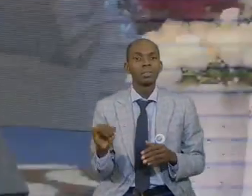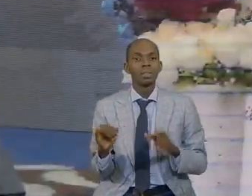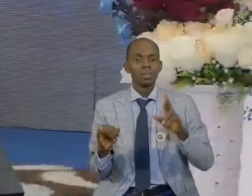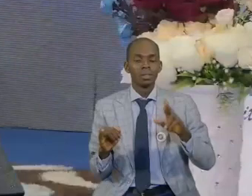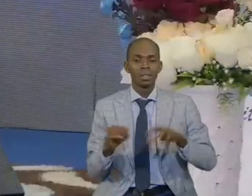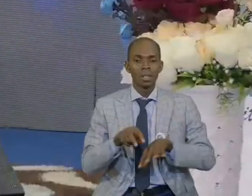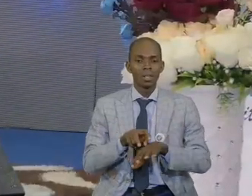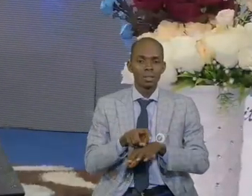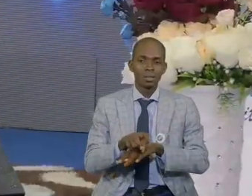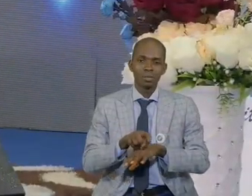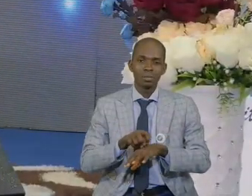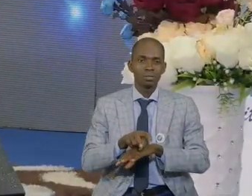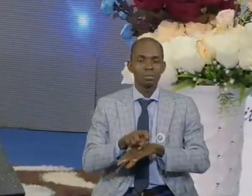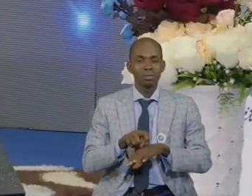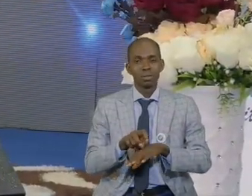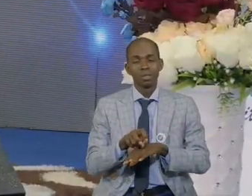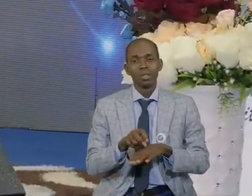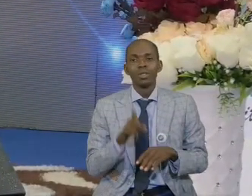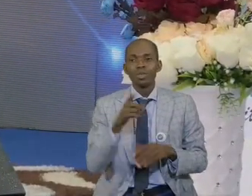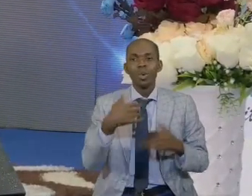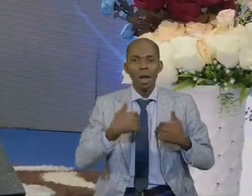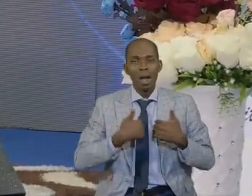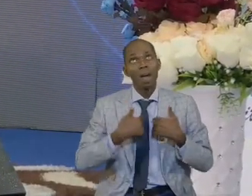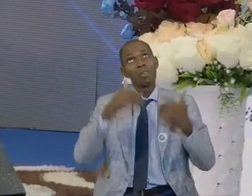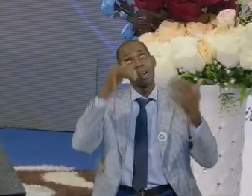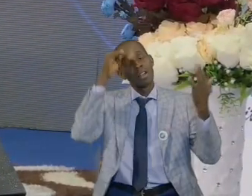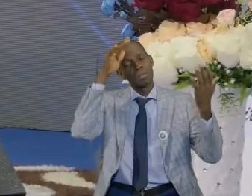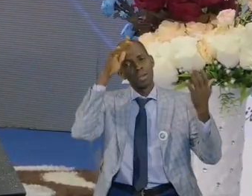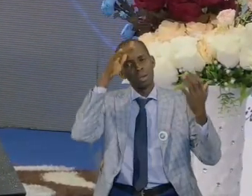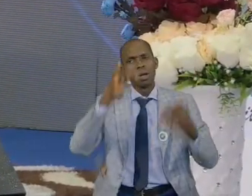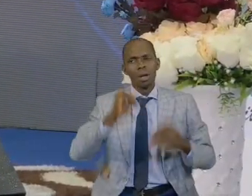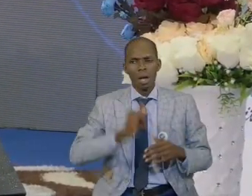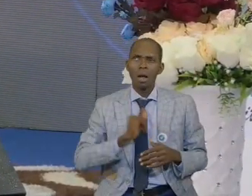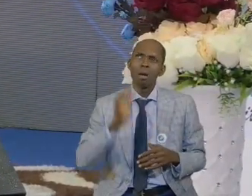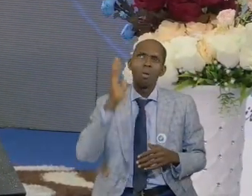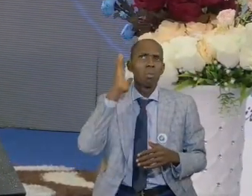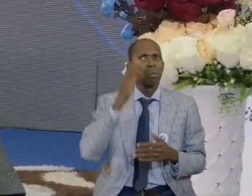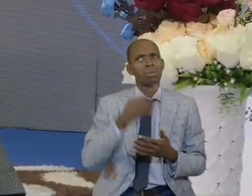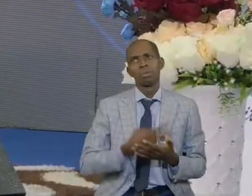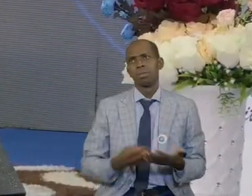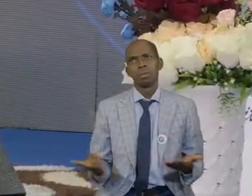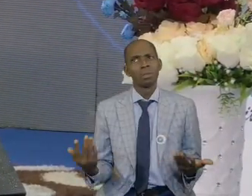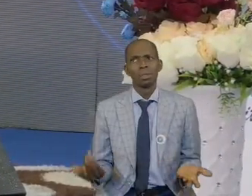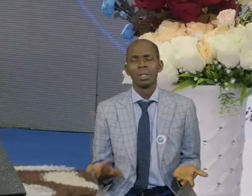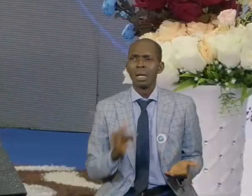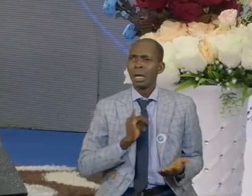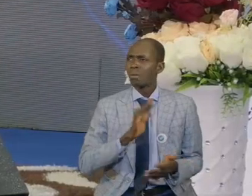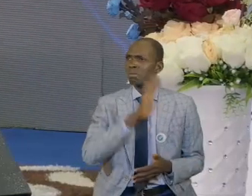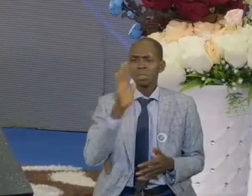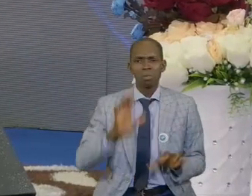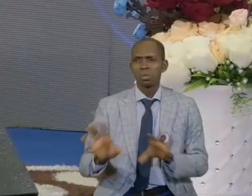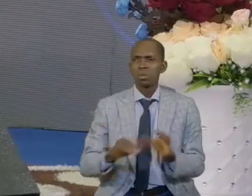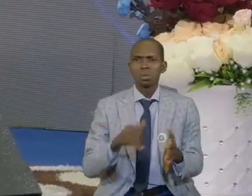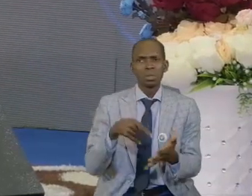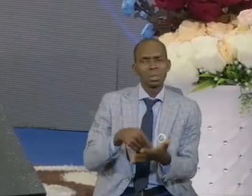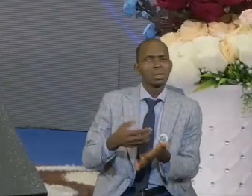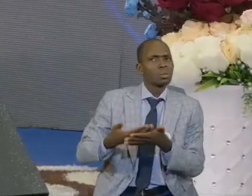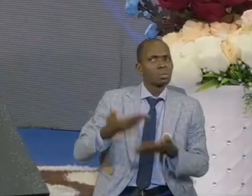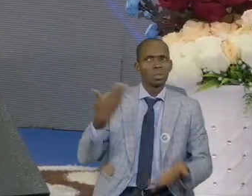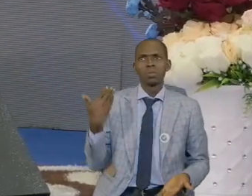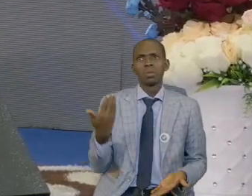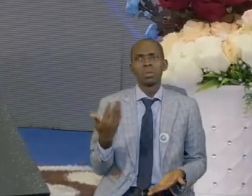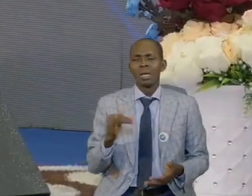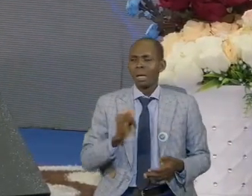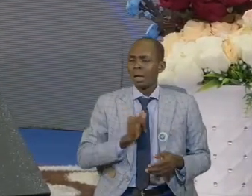You have expectation. I will fail. I've never done that before. I cannot